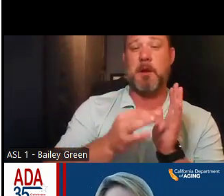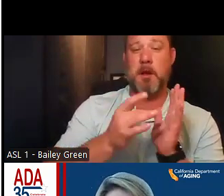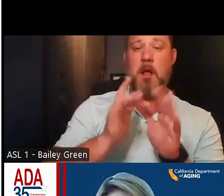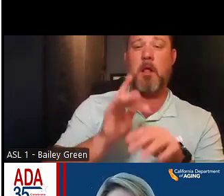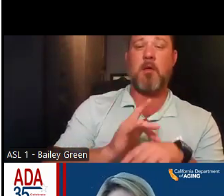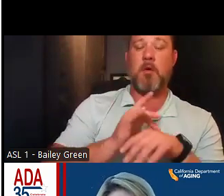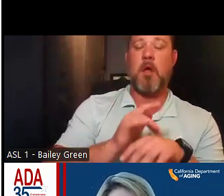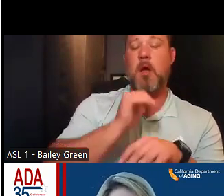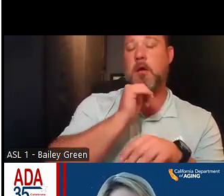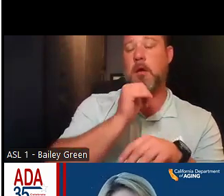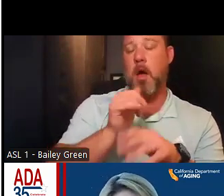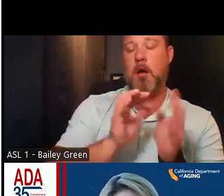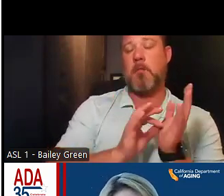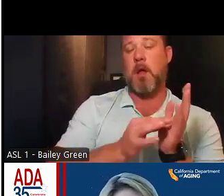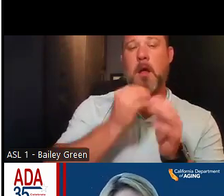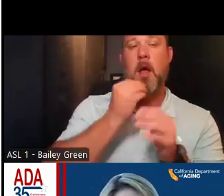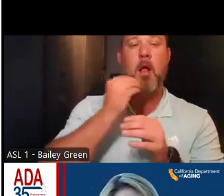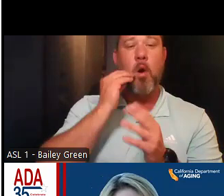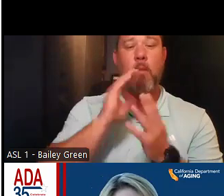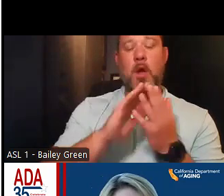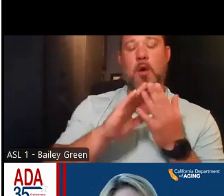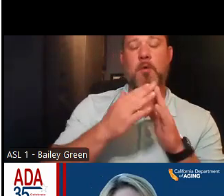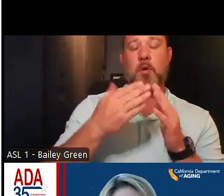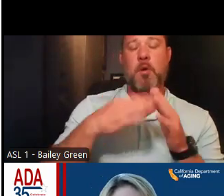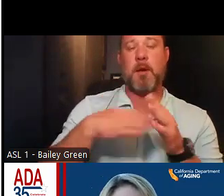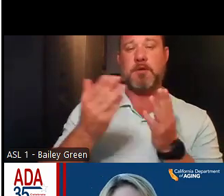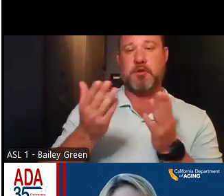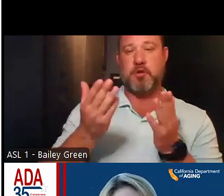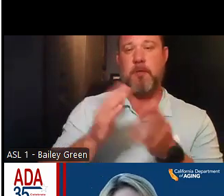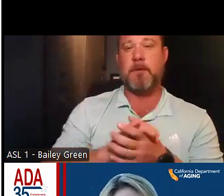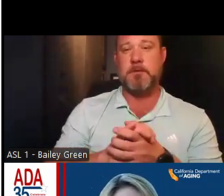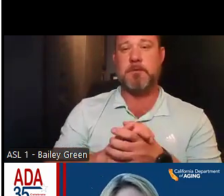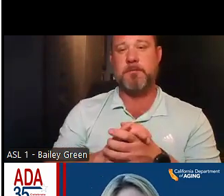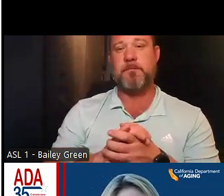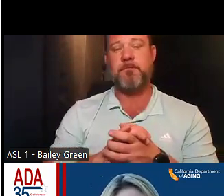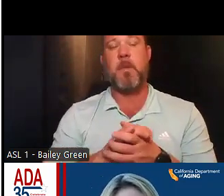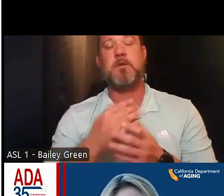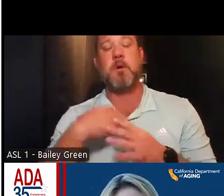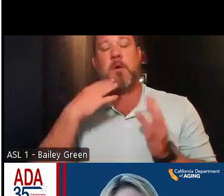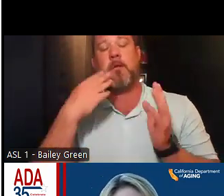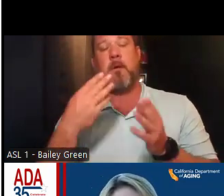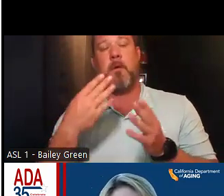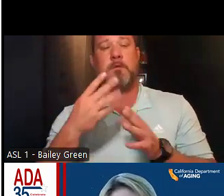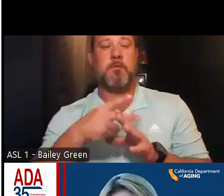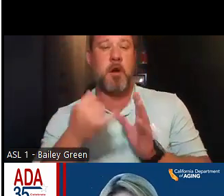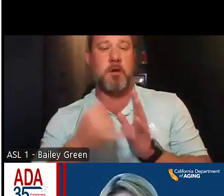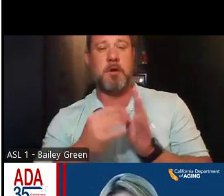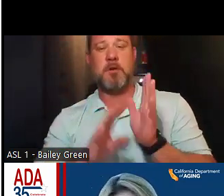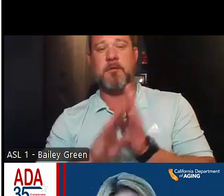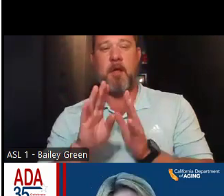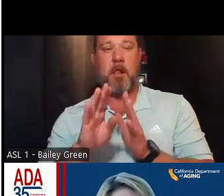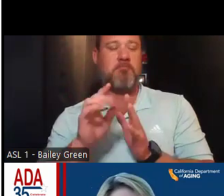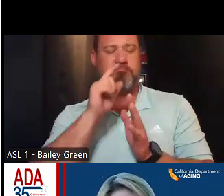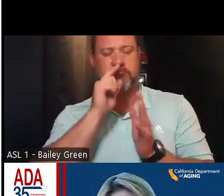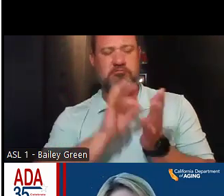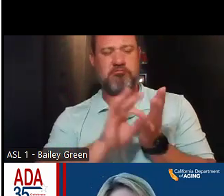on non-Medi-Cal home and community-based services. So we focused this project to develop an inventory of